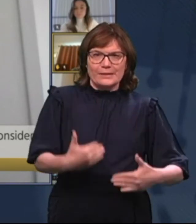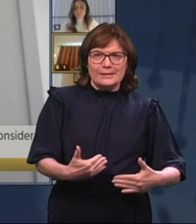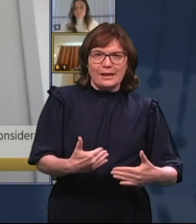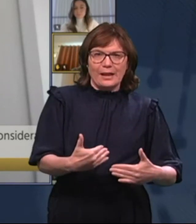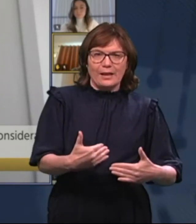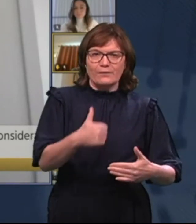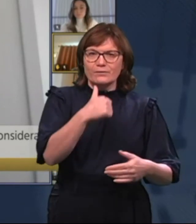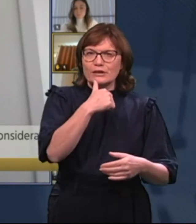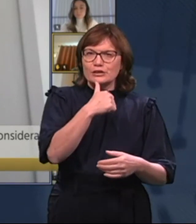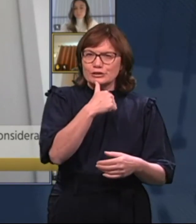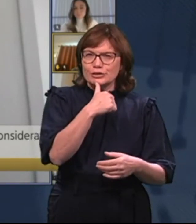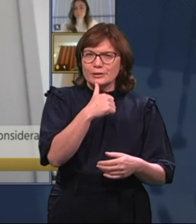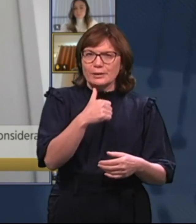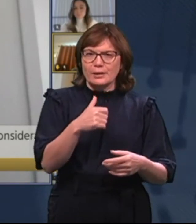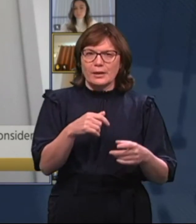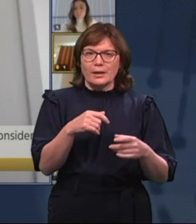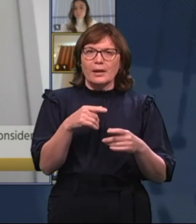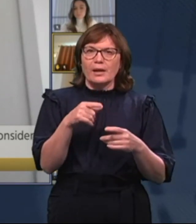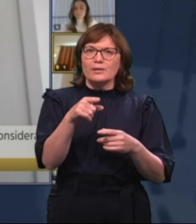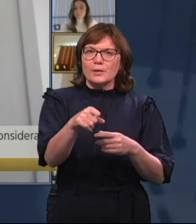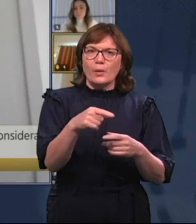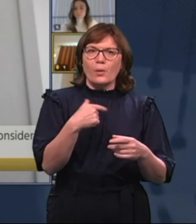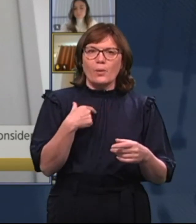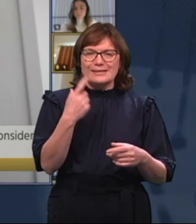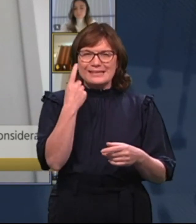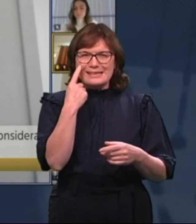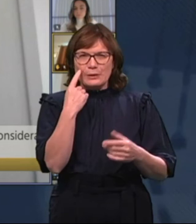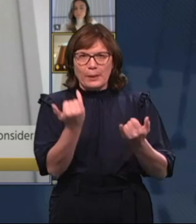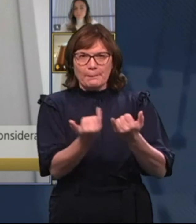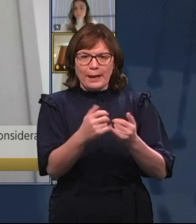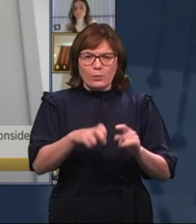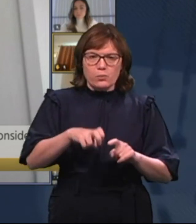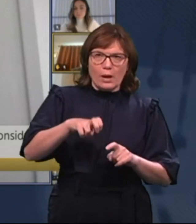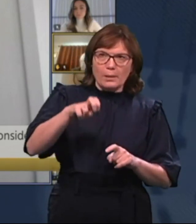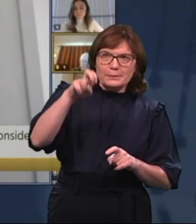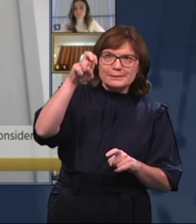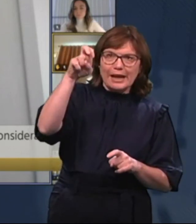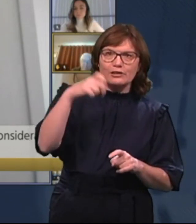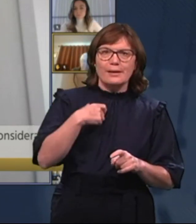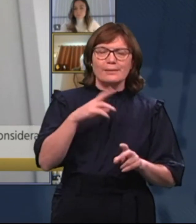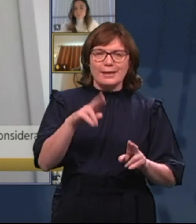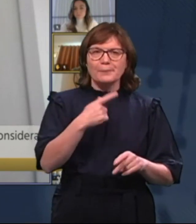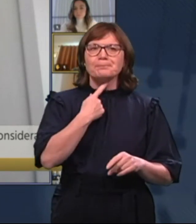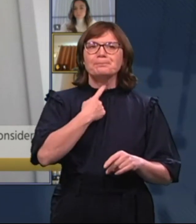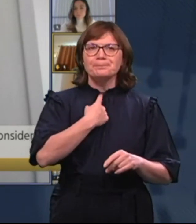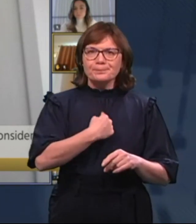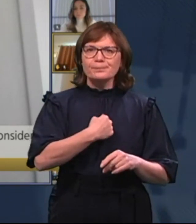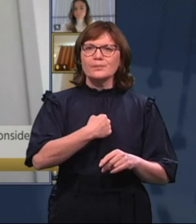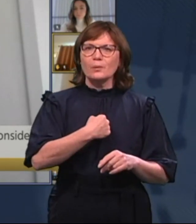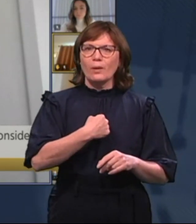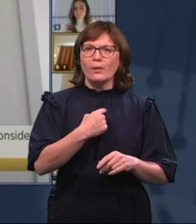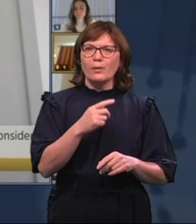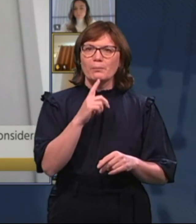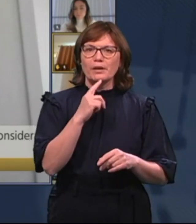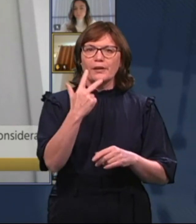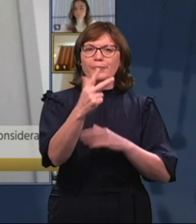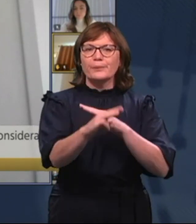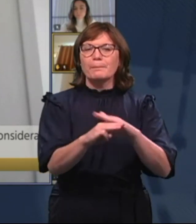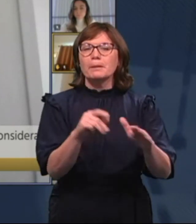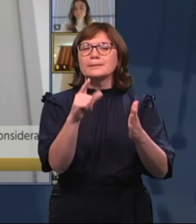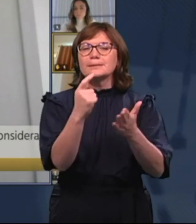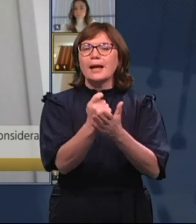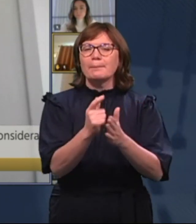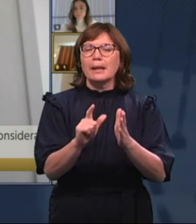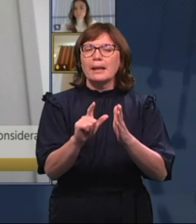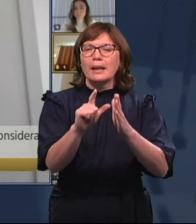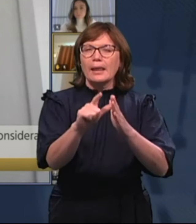assessment, and they were like making me walk up a set of stairs and checking if I could swallow and things like that. But in 3 months' time, like when you're